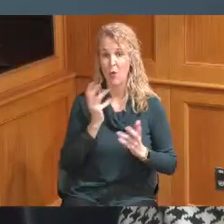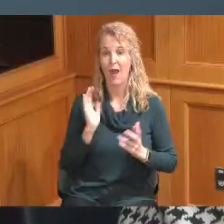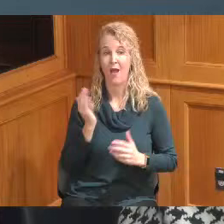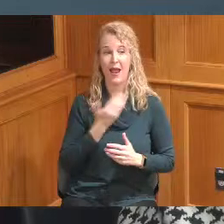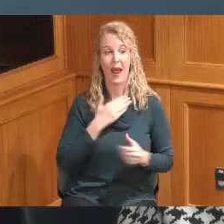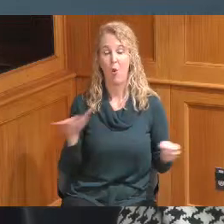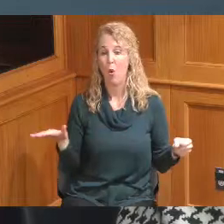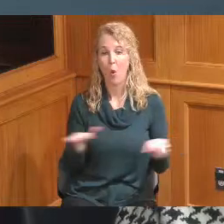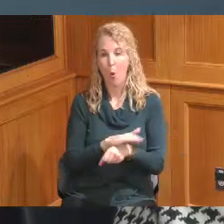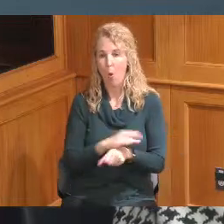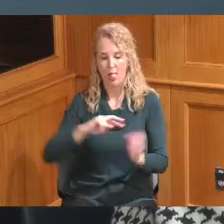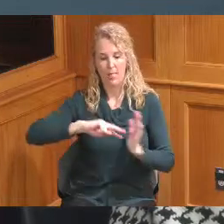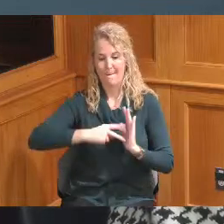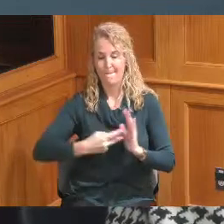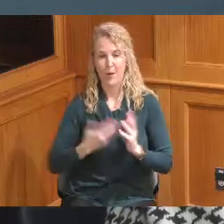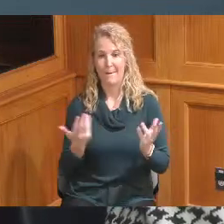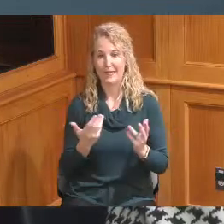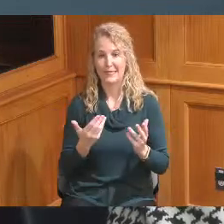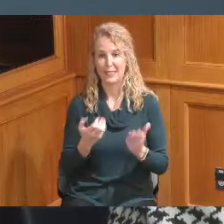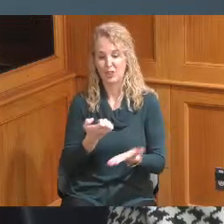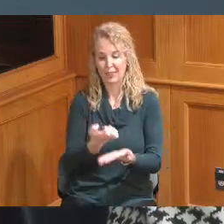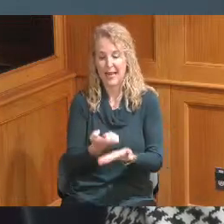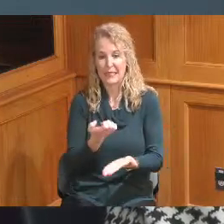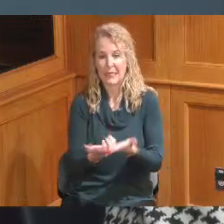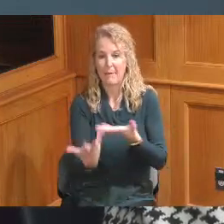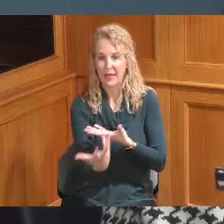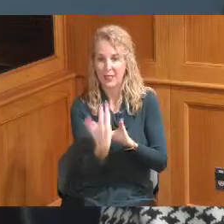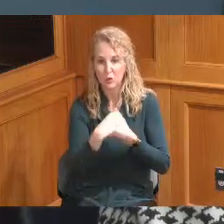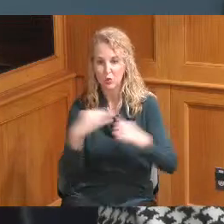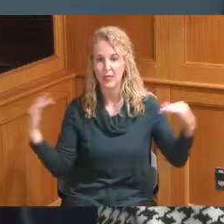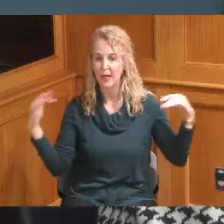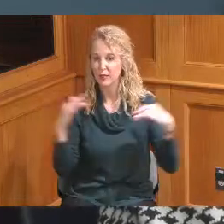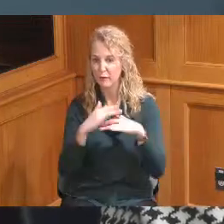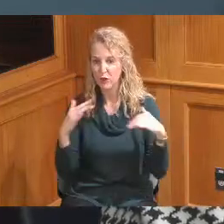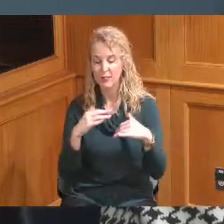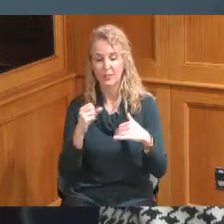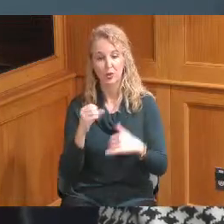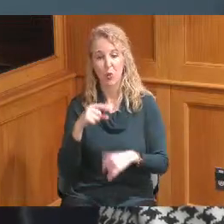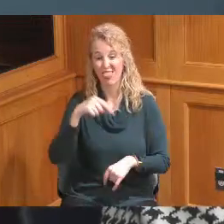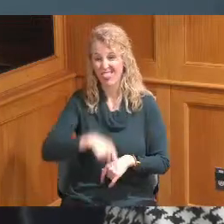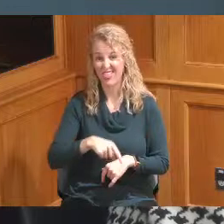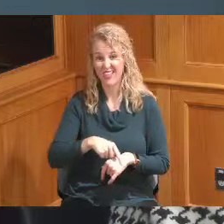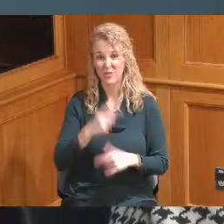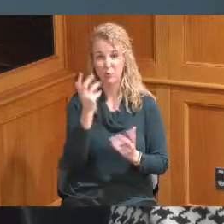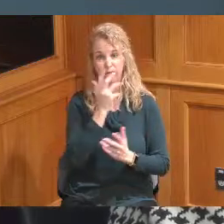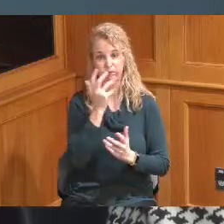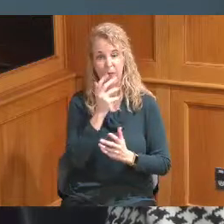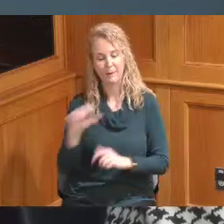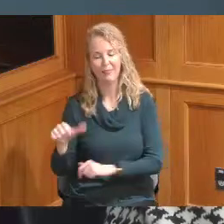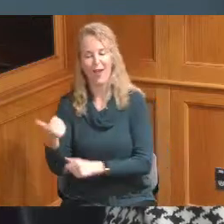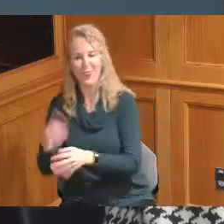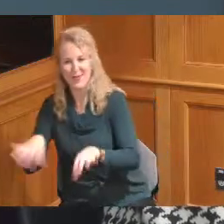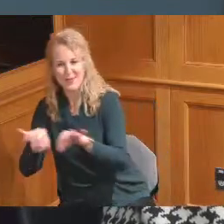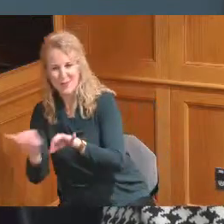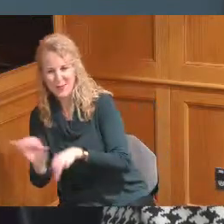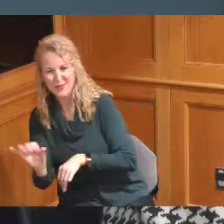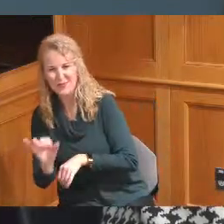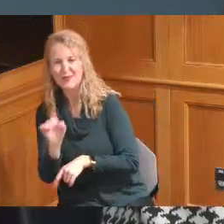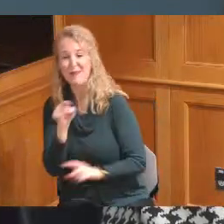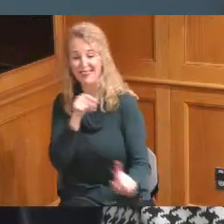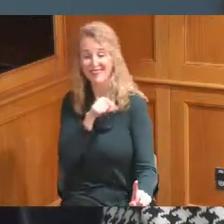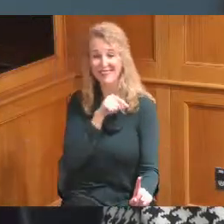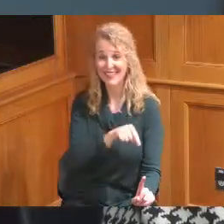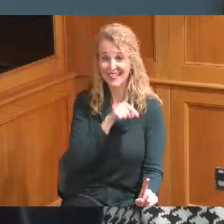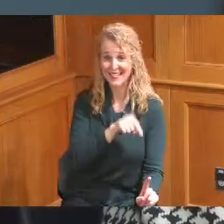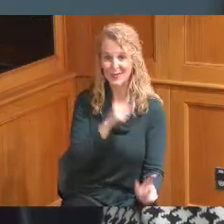entire premise as a board is economic inclusion and diversity. So this is not that the other ones are not important, but